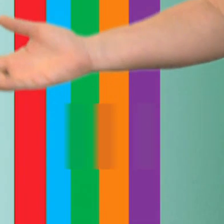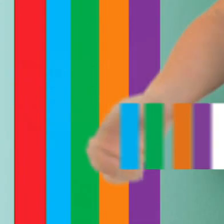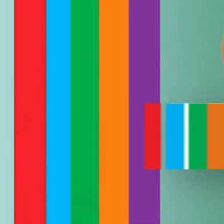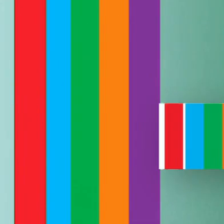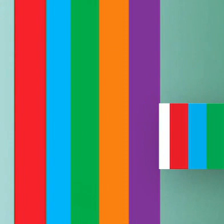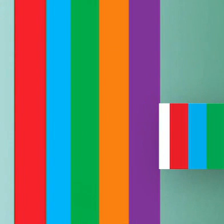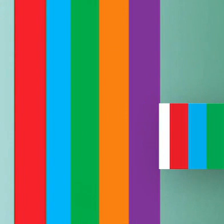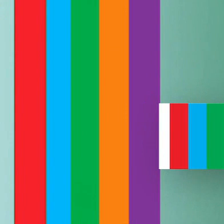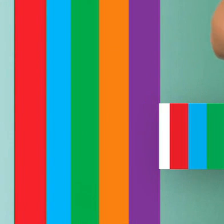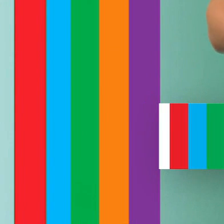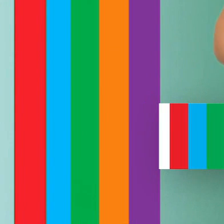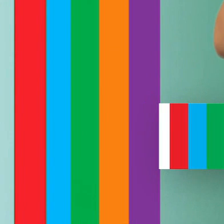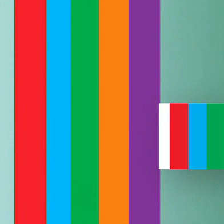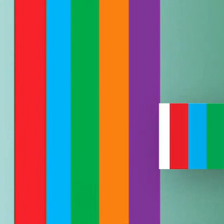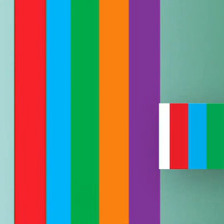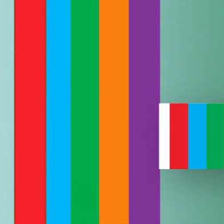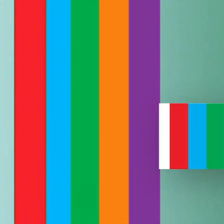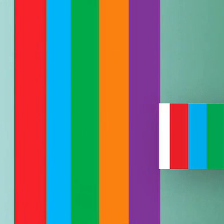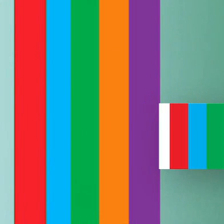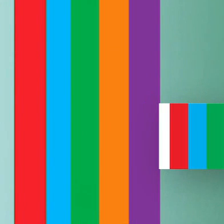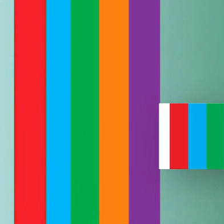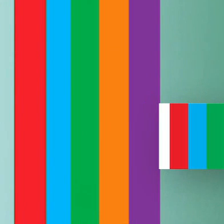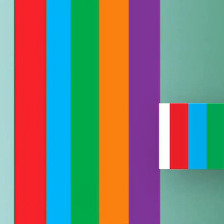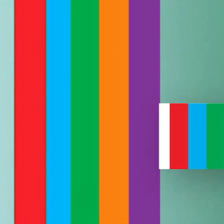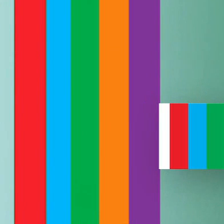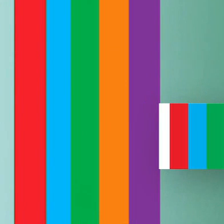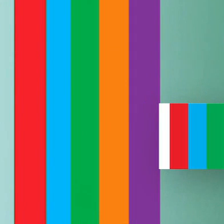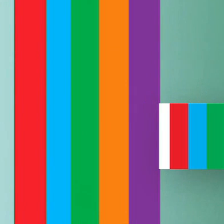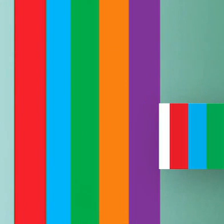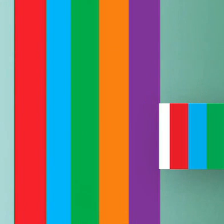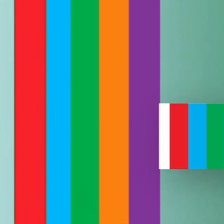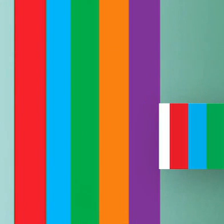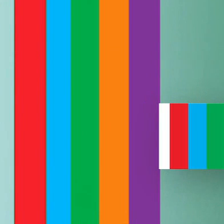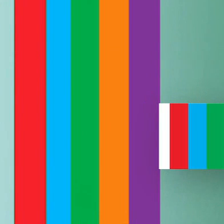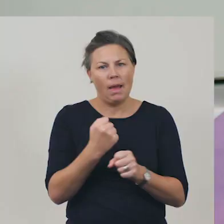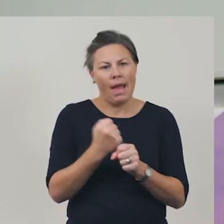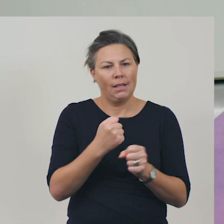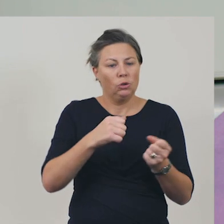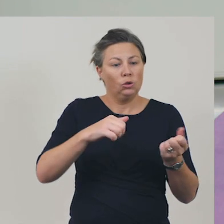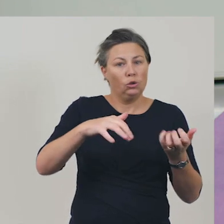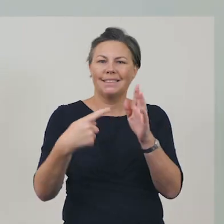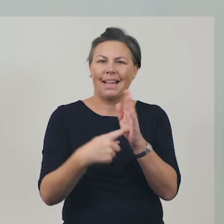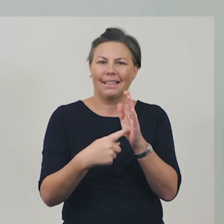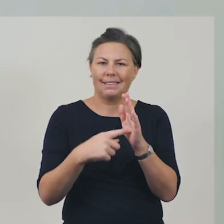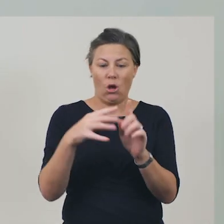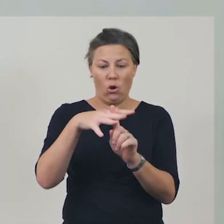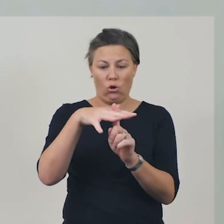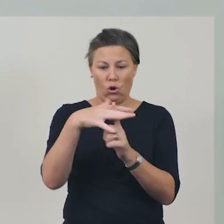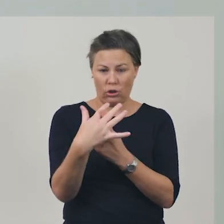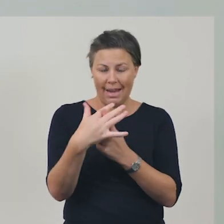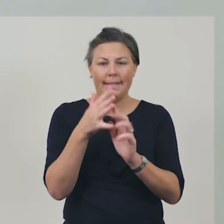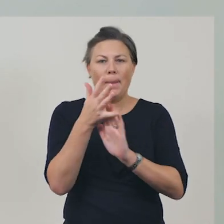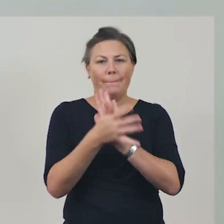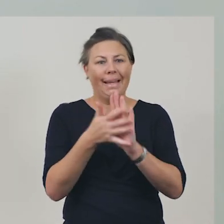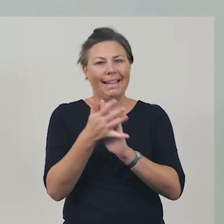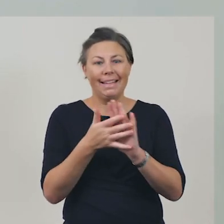Hello, I'm Victoria Carthew and I look forward to sharing your English, mathematics and science lessons today. Coming up, we will explore what